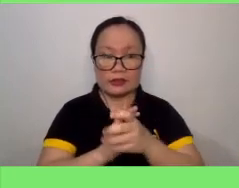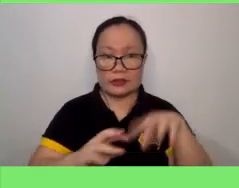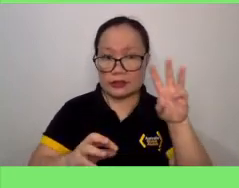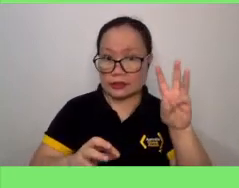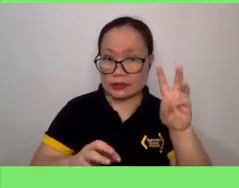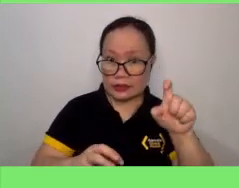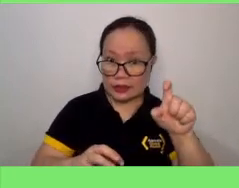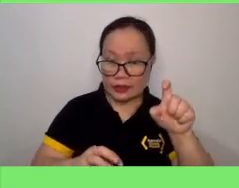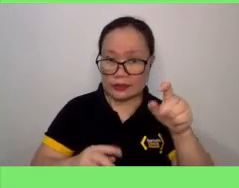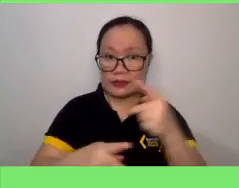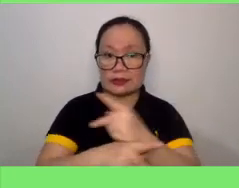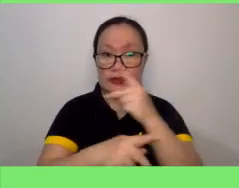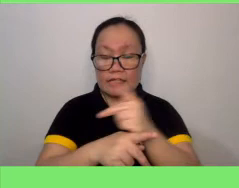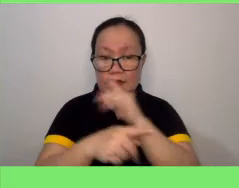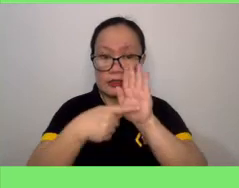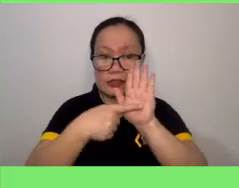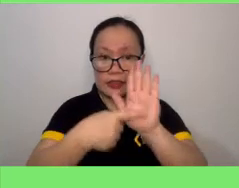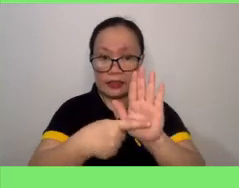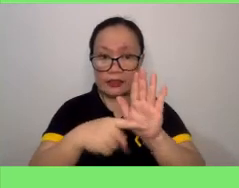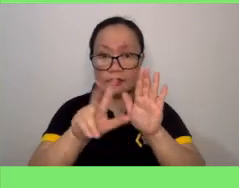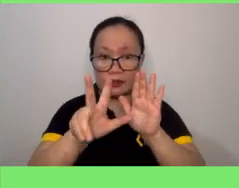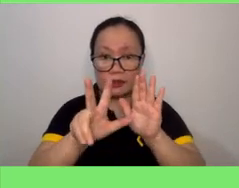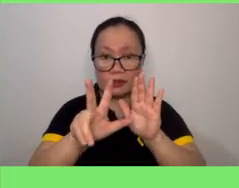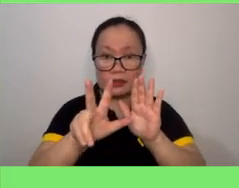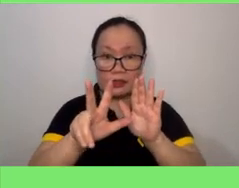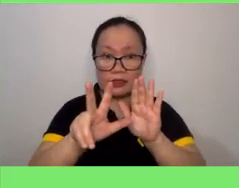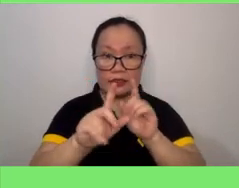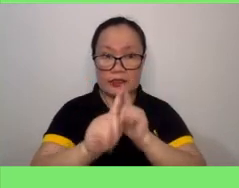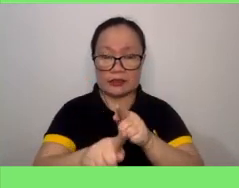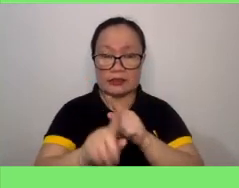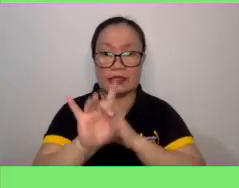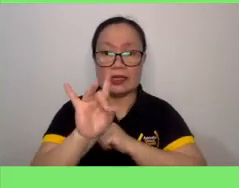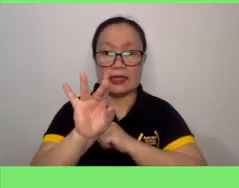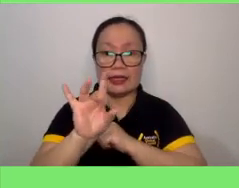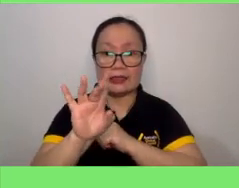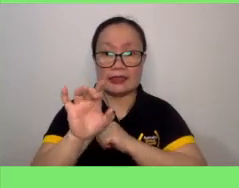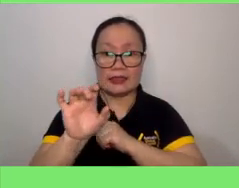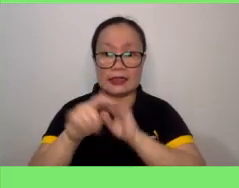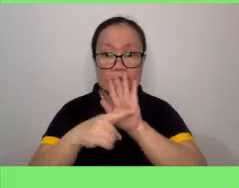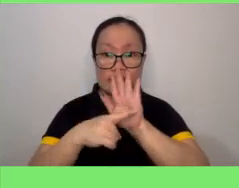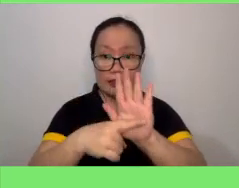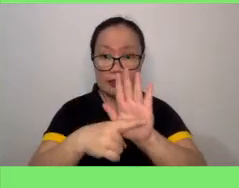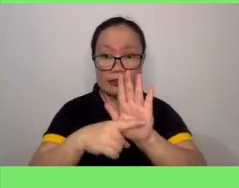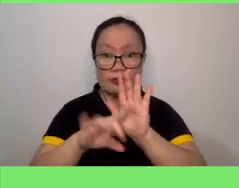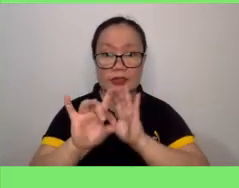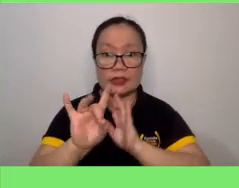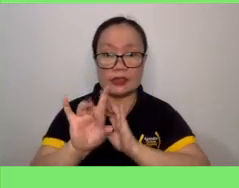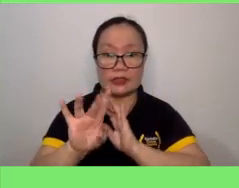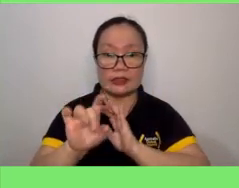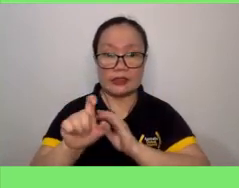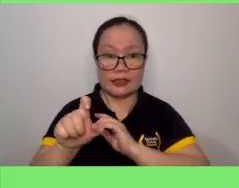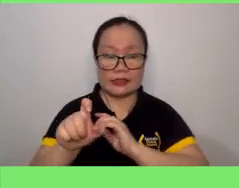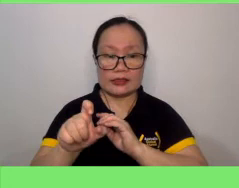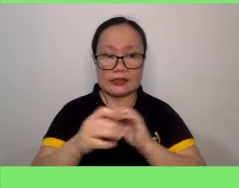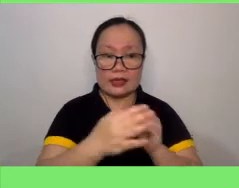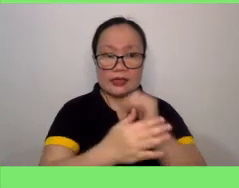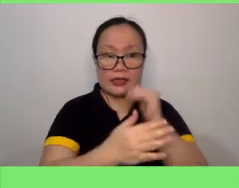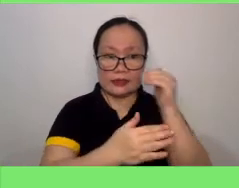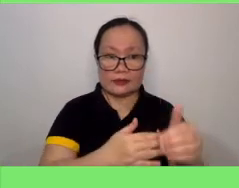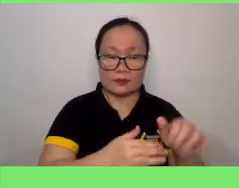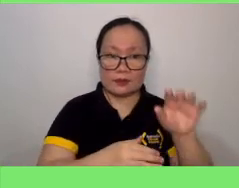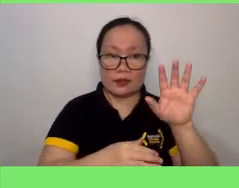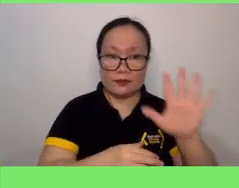na nagmumultiply tayo ng variable, make sure na i-arrange natin yung ating variable ng alphabetically.